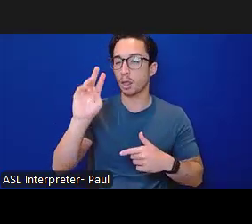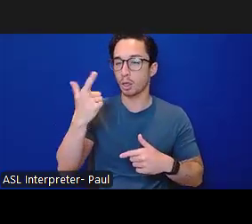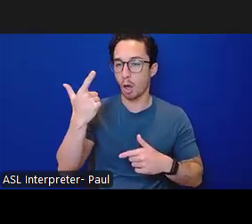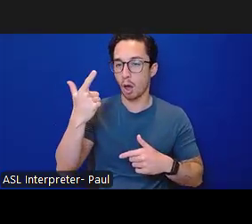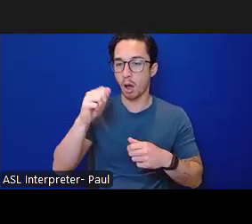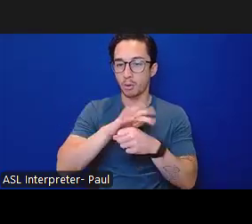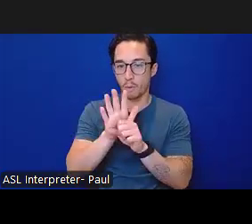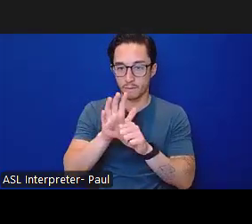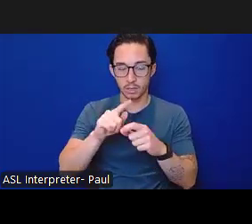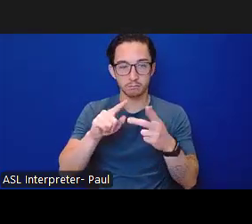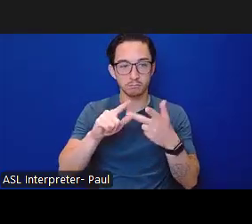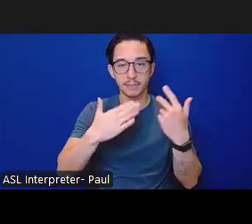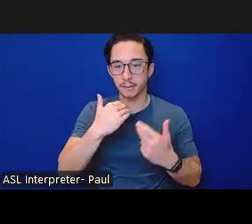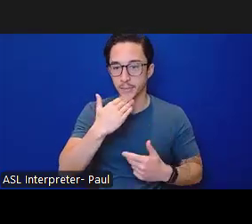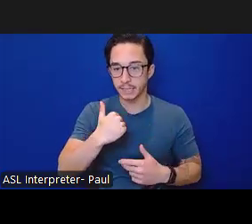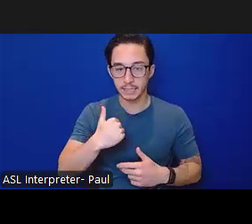diabetes.